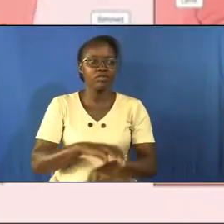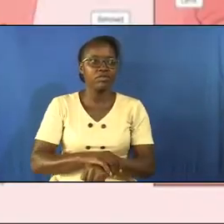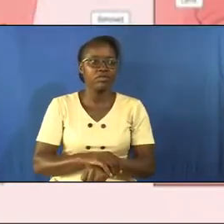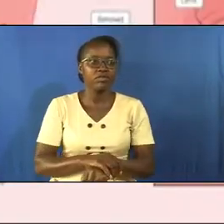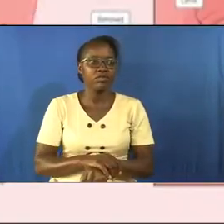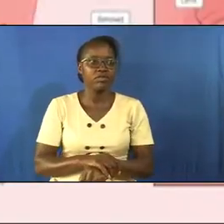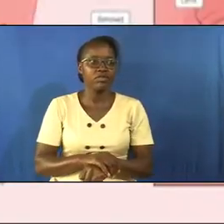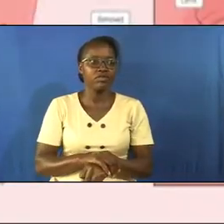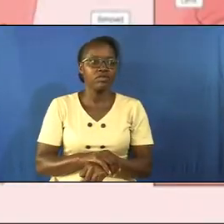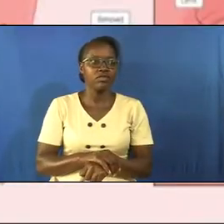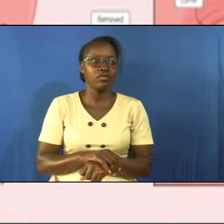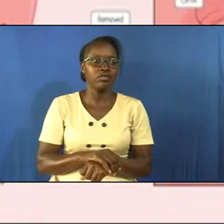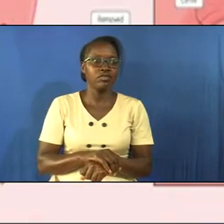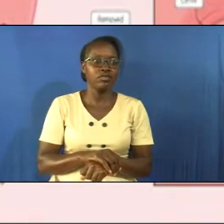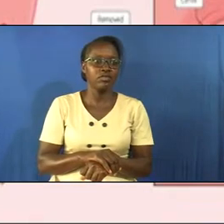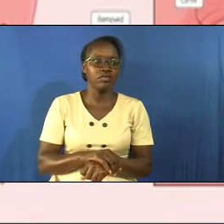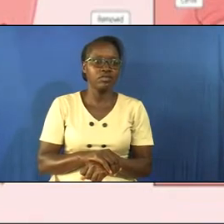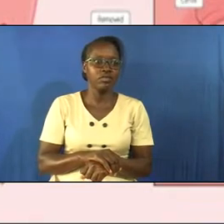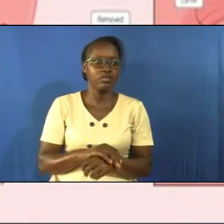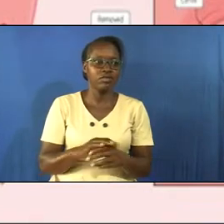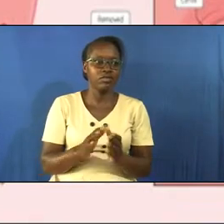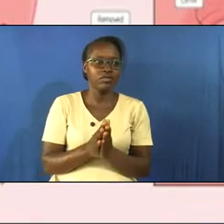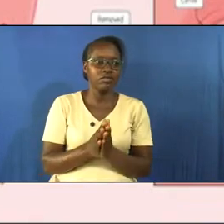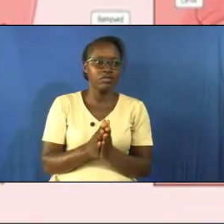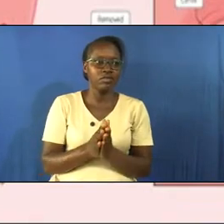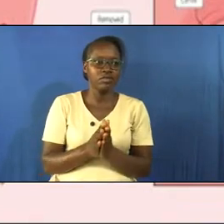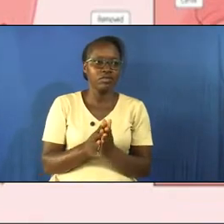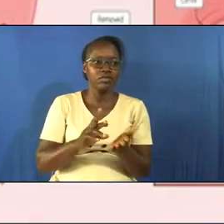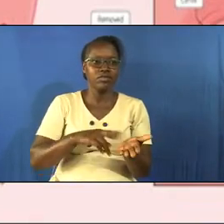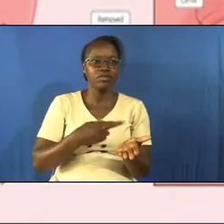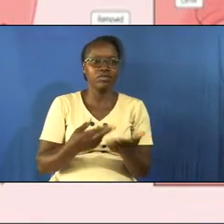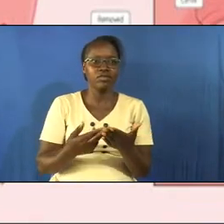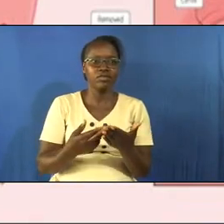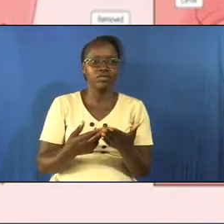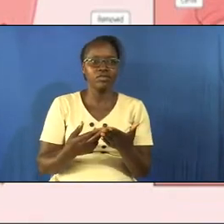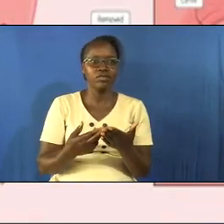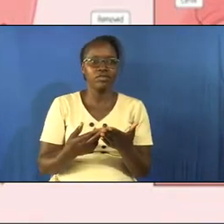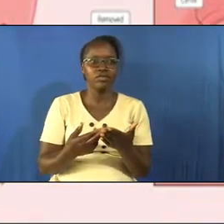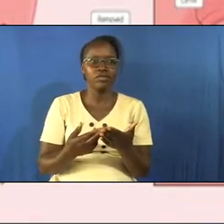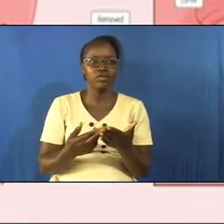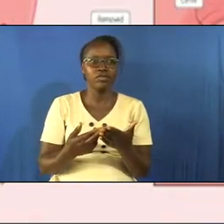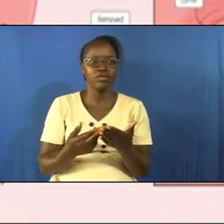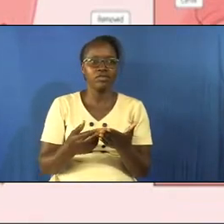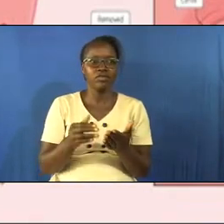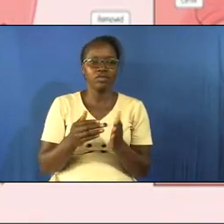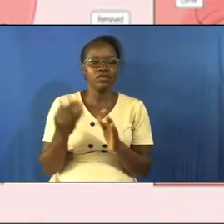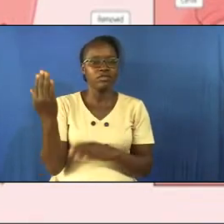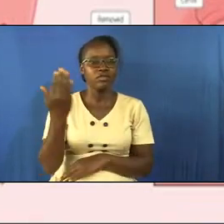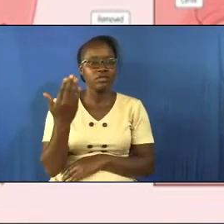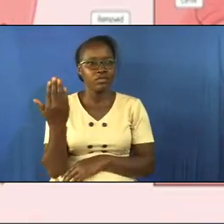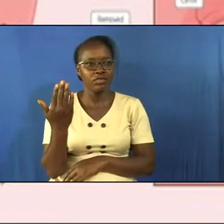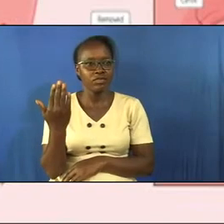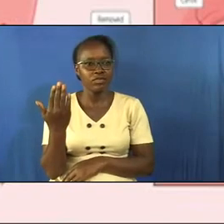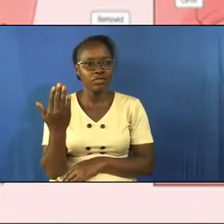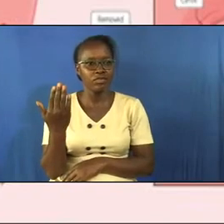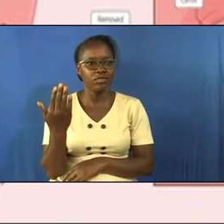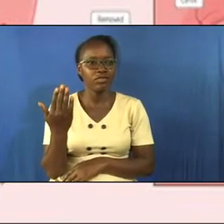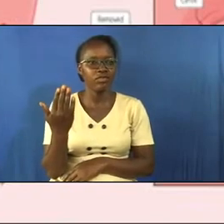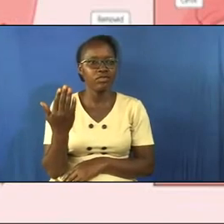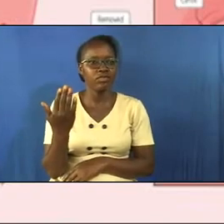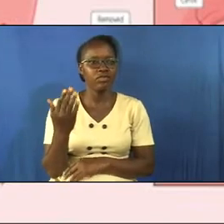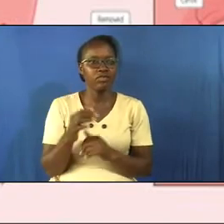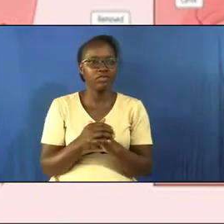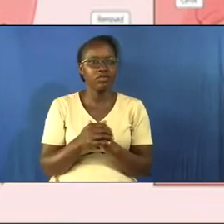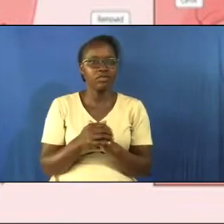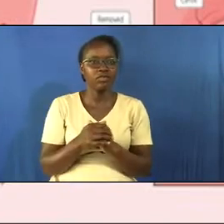find attached those leaflets and brochures under the resources section of my presentation, and kindly go look at them.